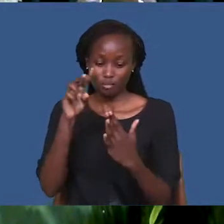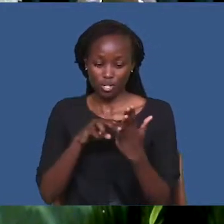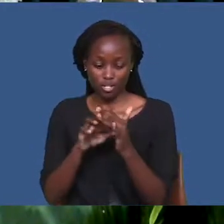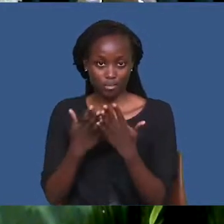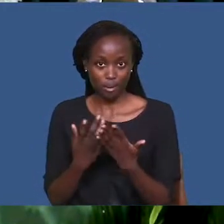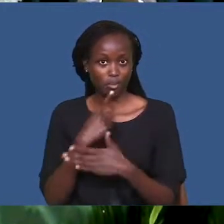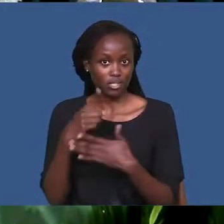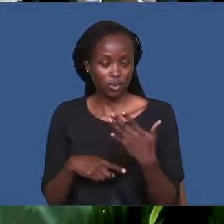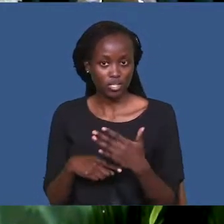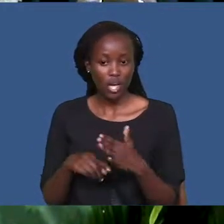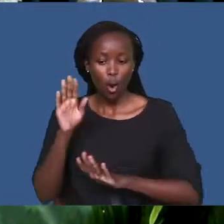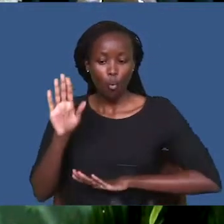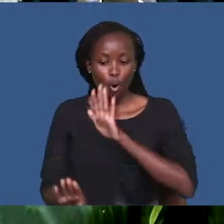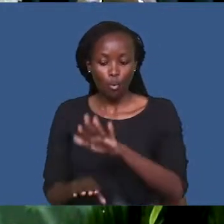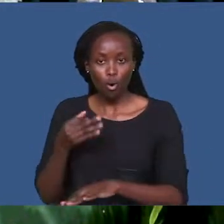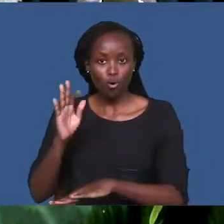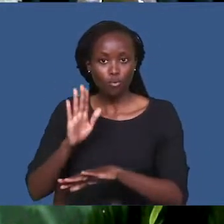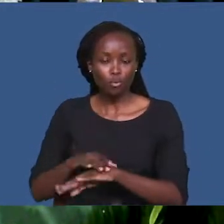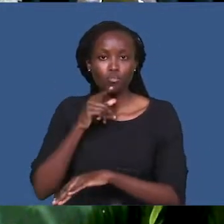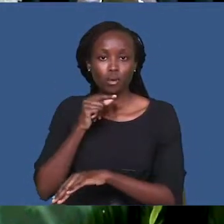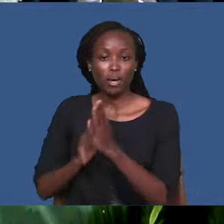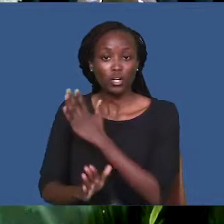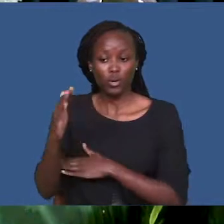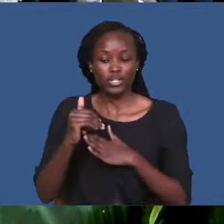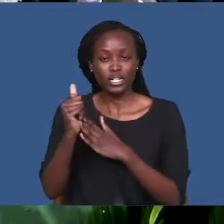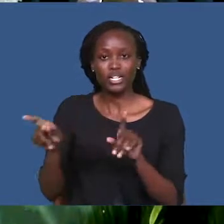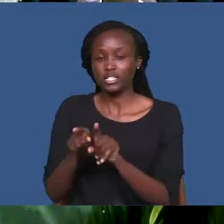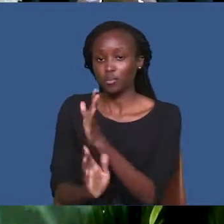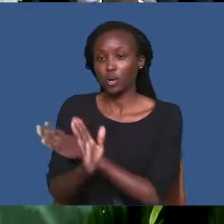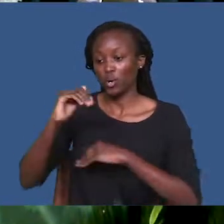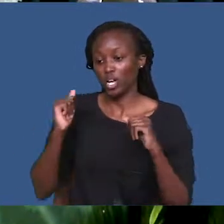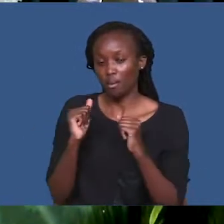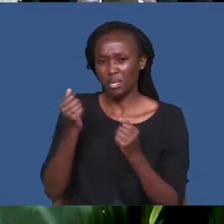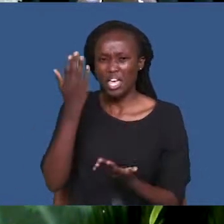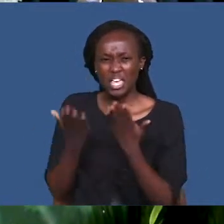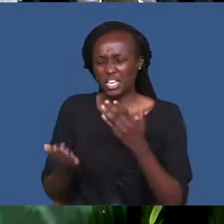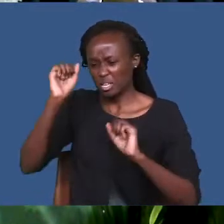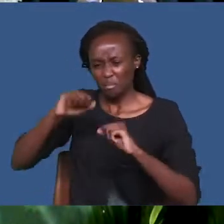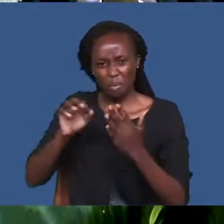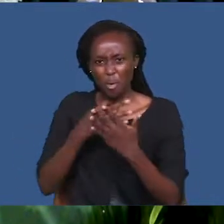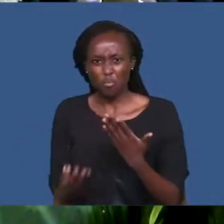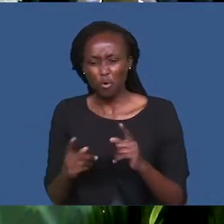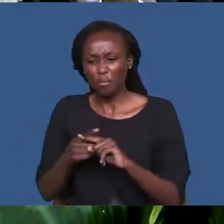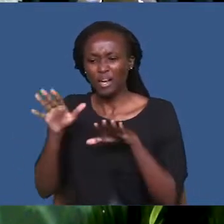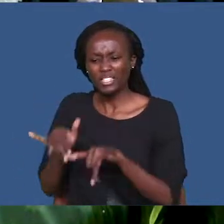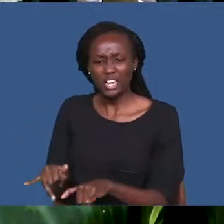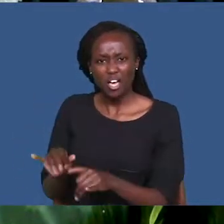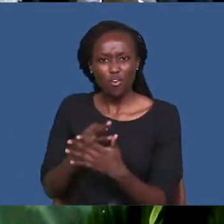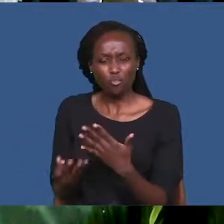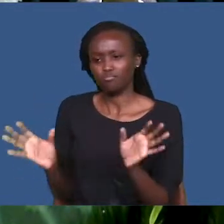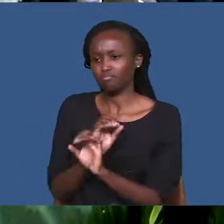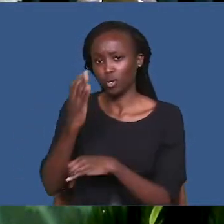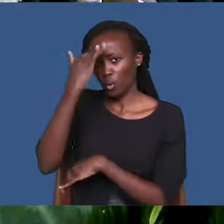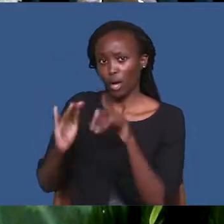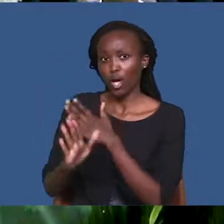by the Lord, and he delights in his ways. Though he falls, he shall not be utterly cast down, for the Lord will uphold him